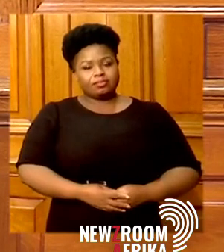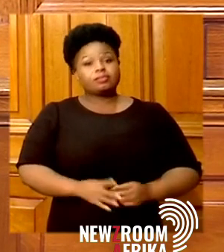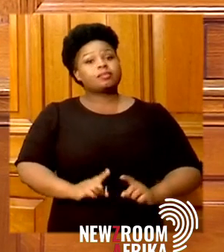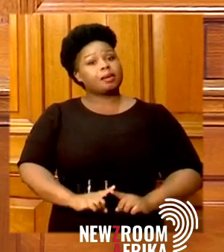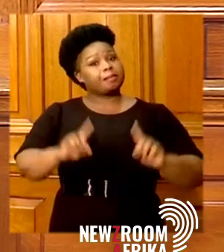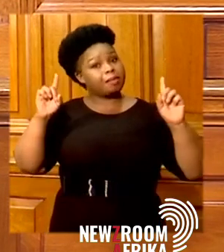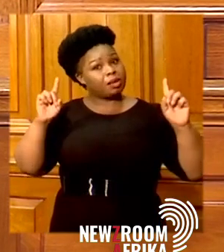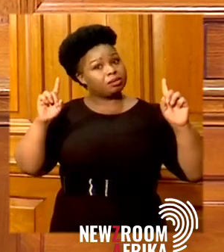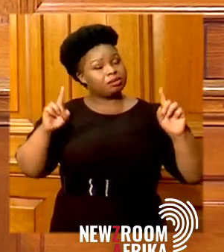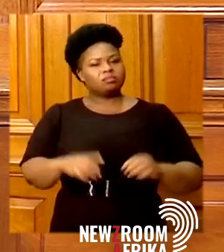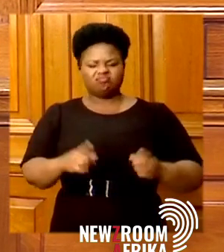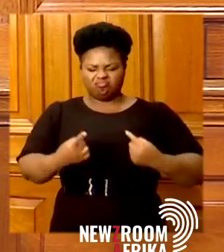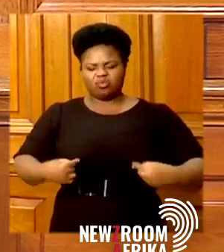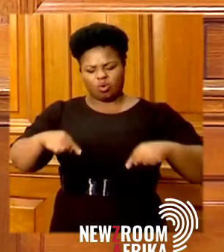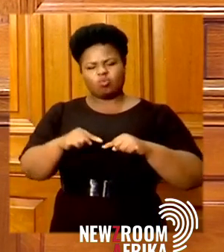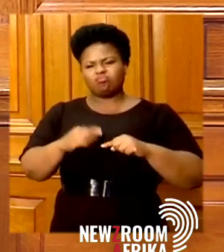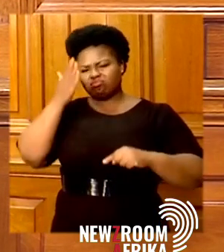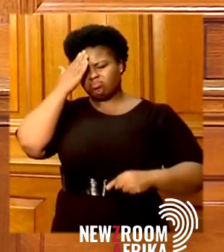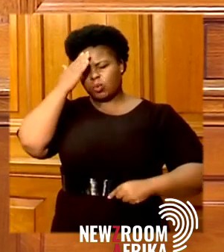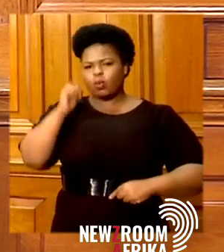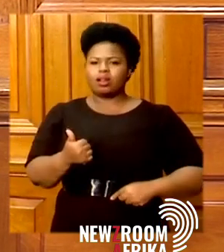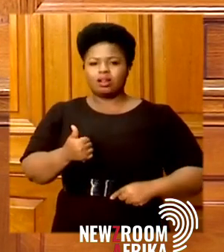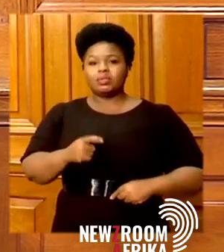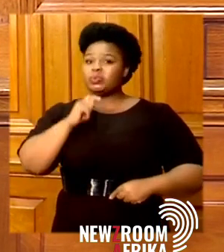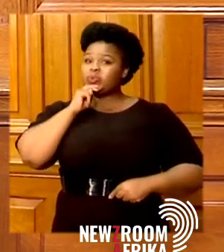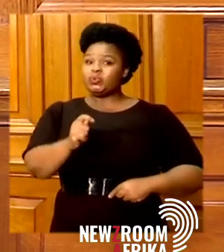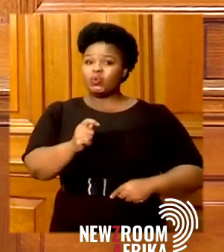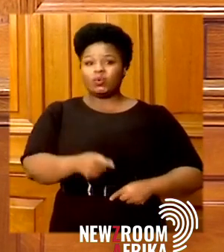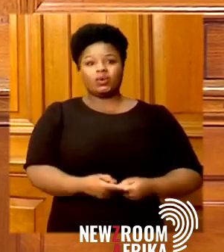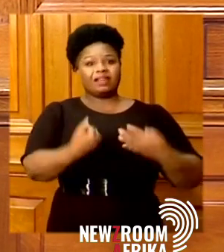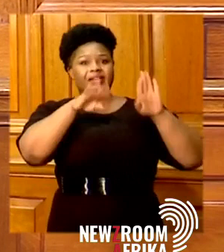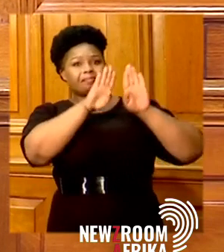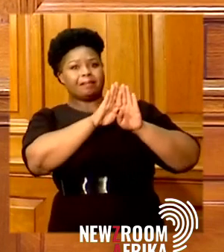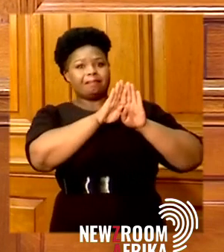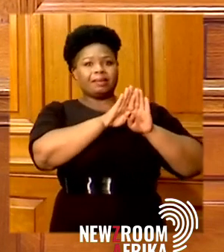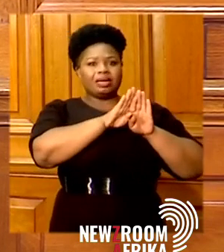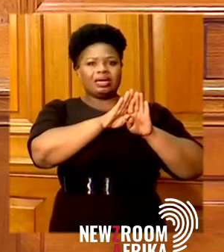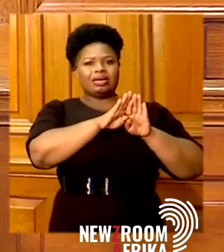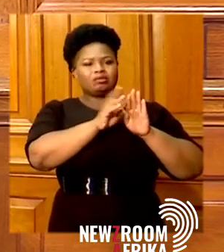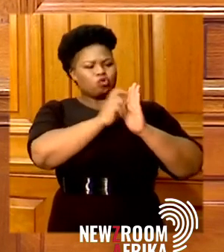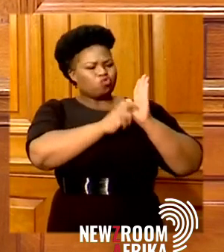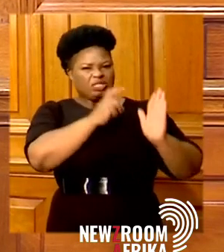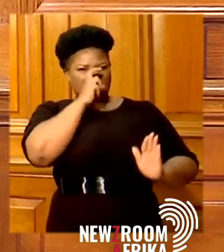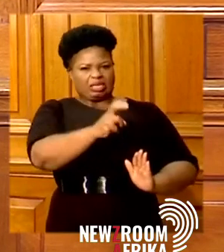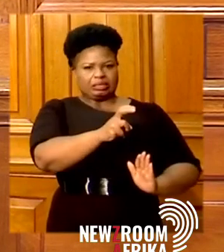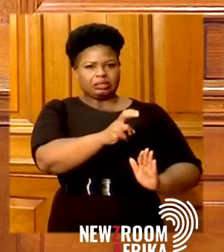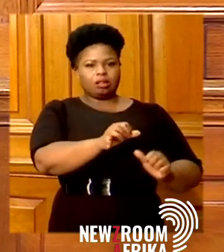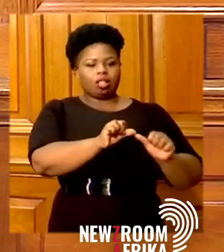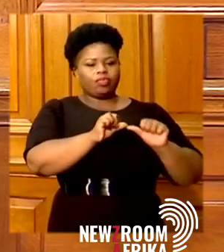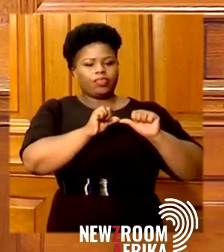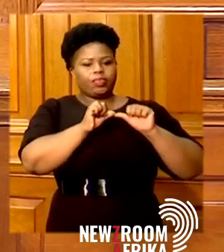been that much restrictions should not remain in place longer than